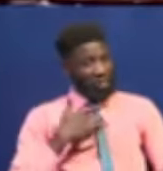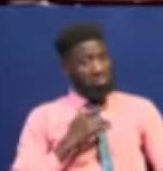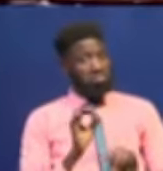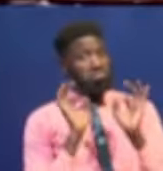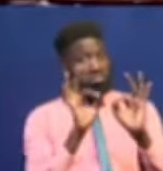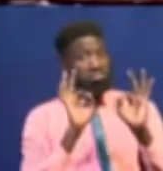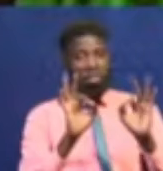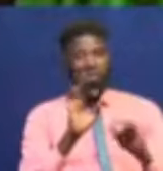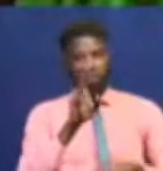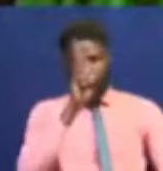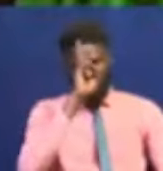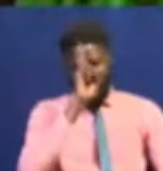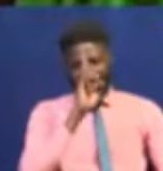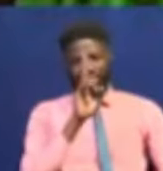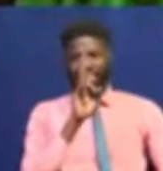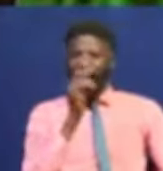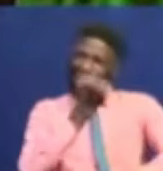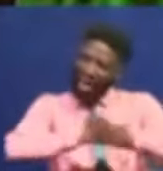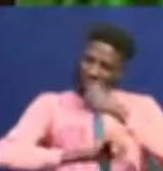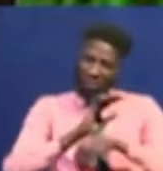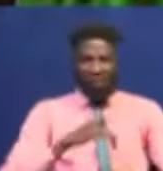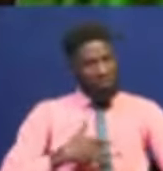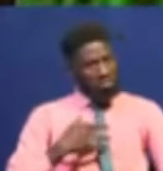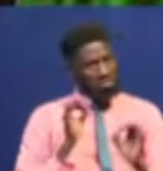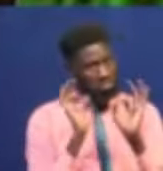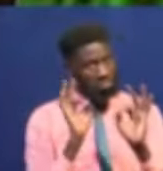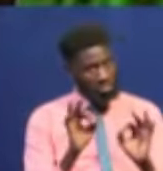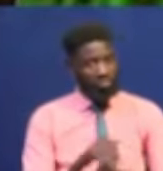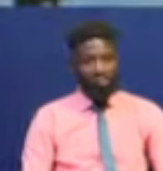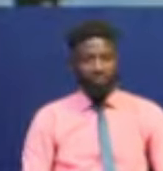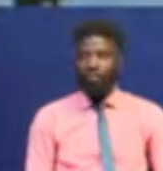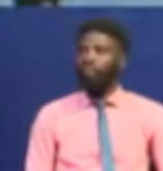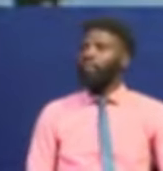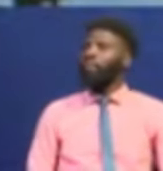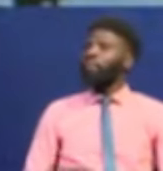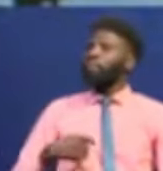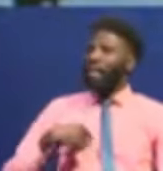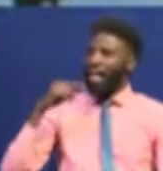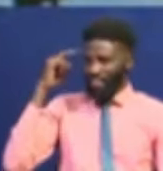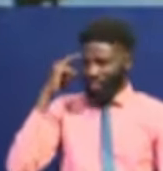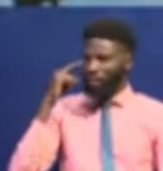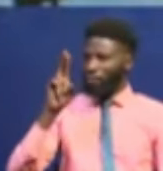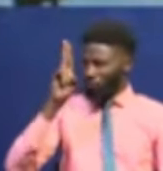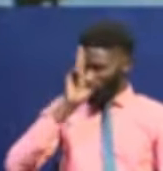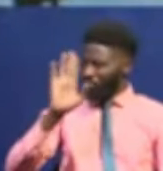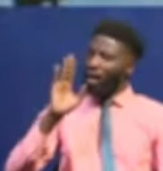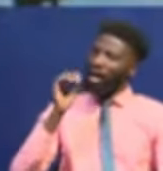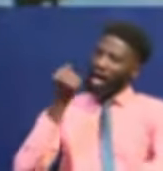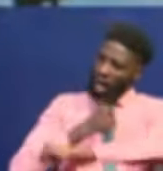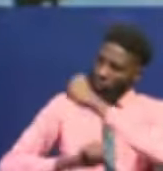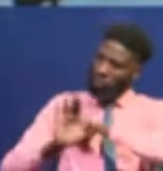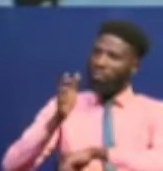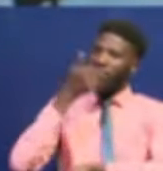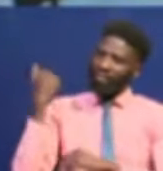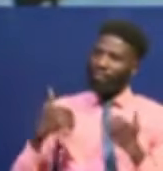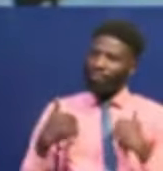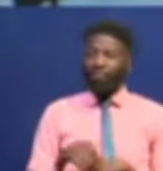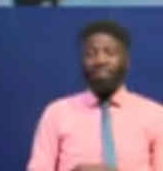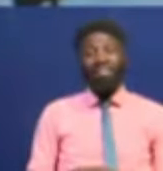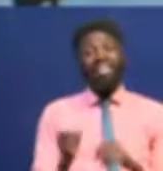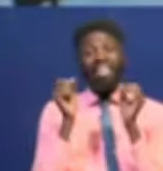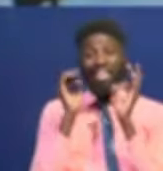the police handled this whole matter? I think the police have done the best they could. If there